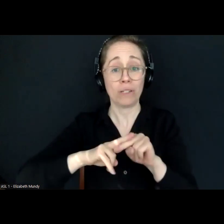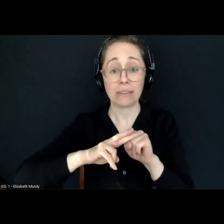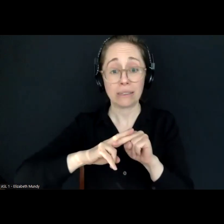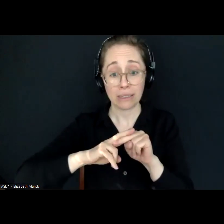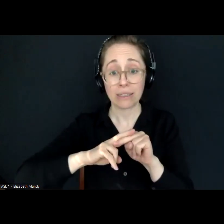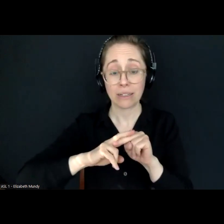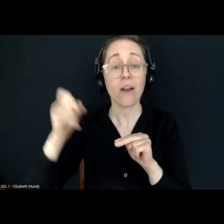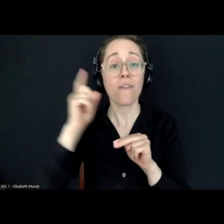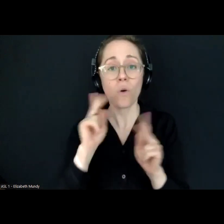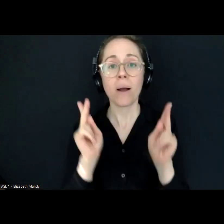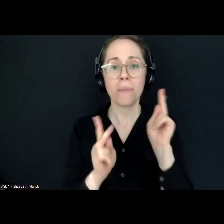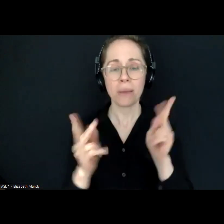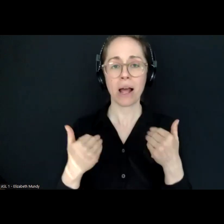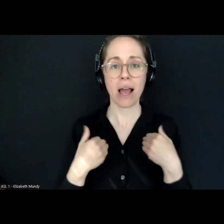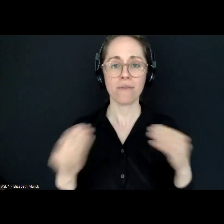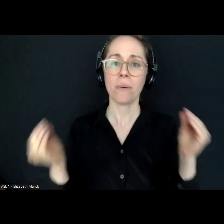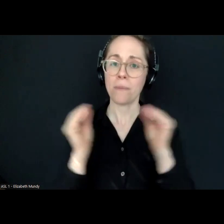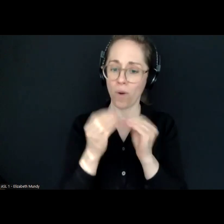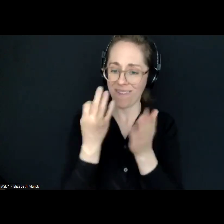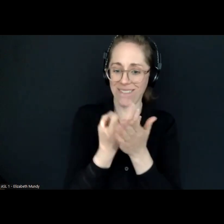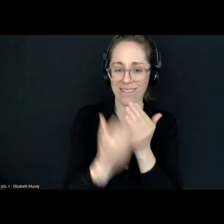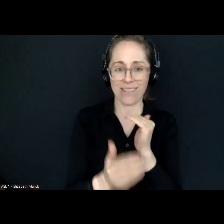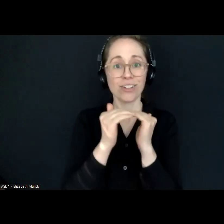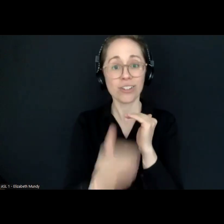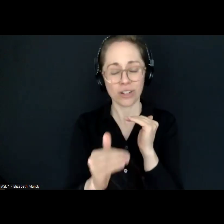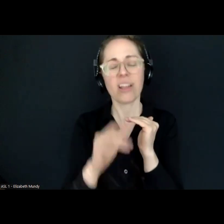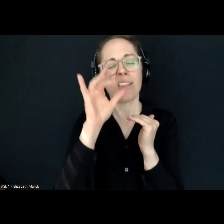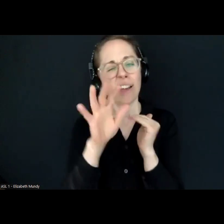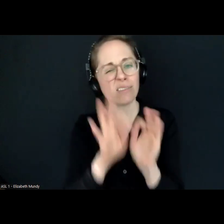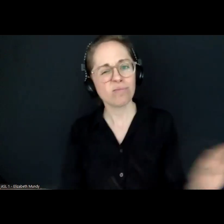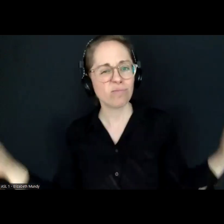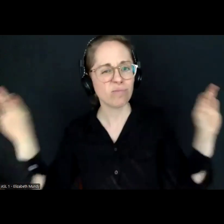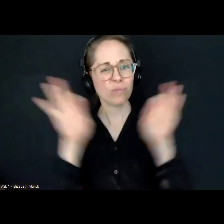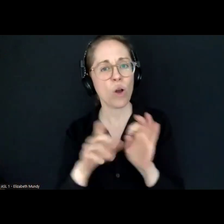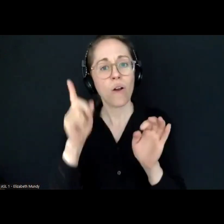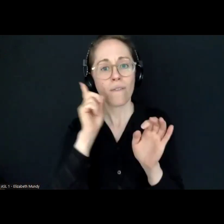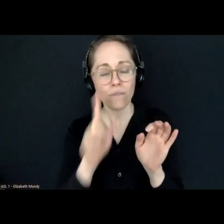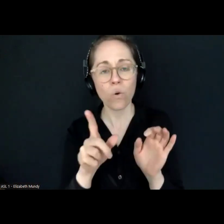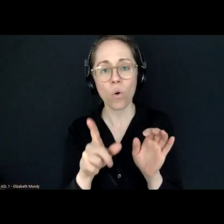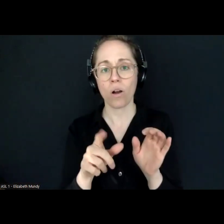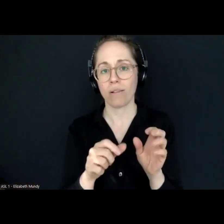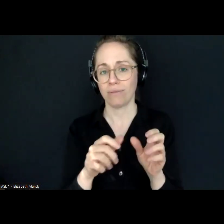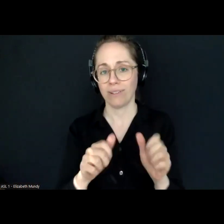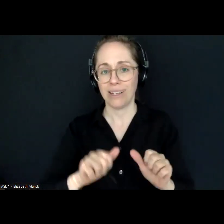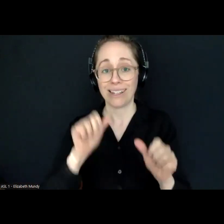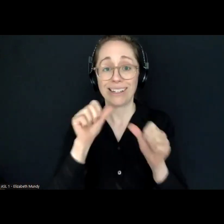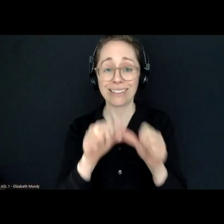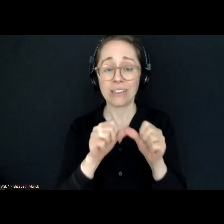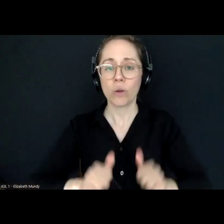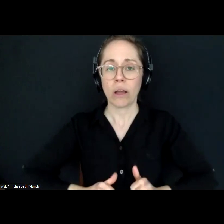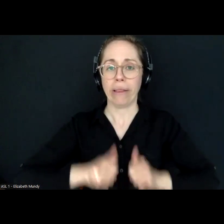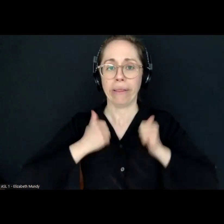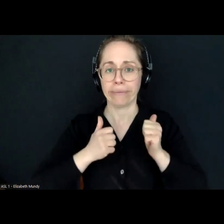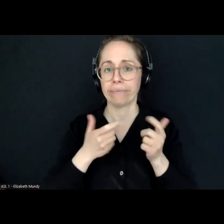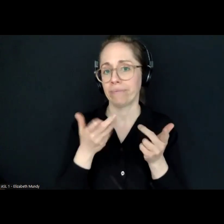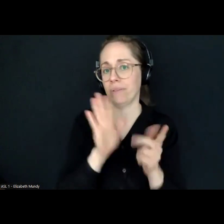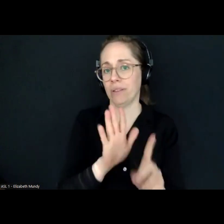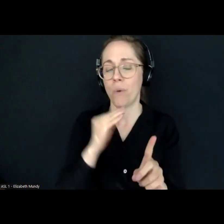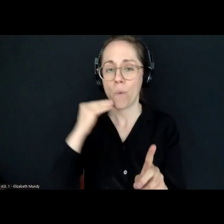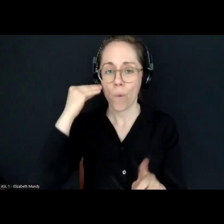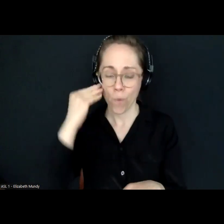greater financial stability, we think is a key component to maintaining housing for older adults. The committee in particular